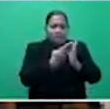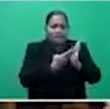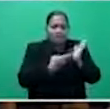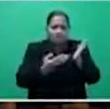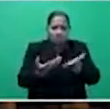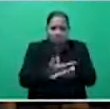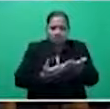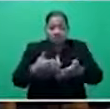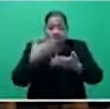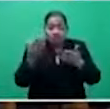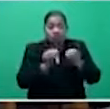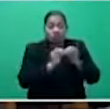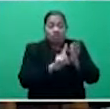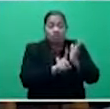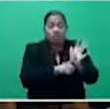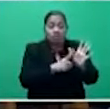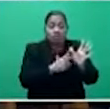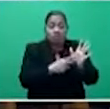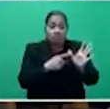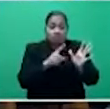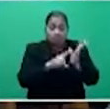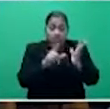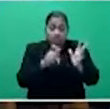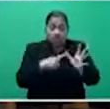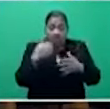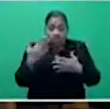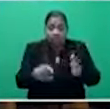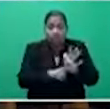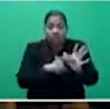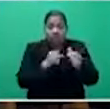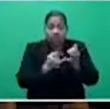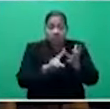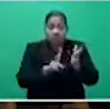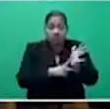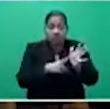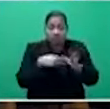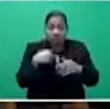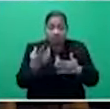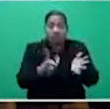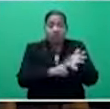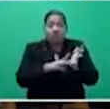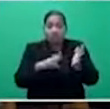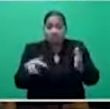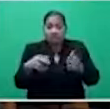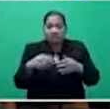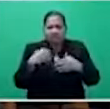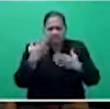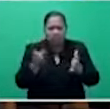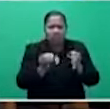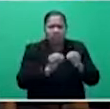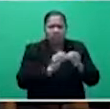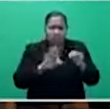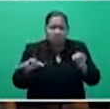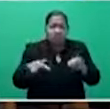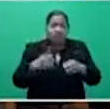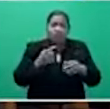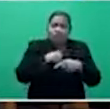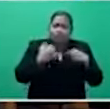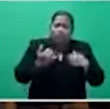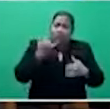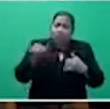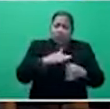Honourable Bulanauda, Honourable Lavere, Honourable Rasova, Honourable Vosonimbola. We've been calling them for the past number of years. They